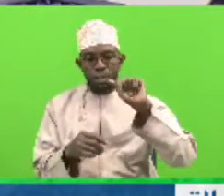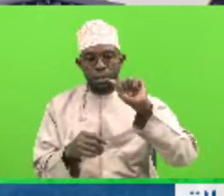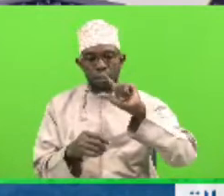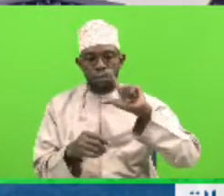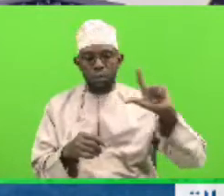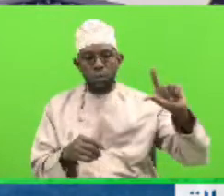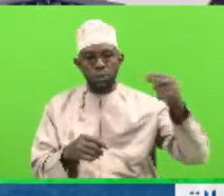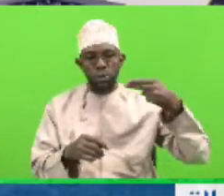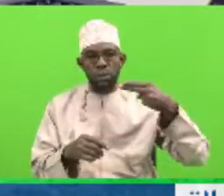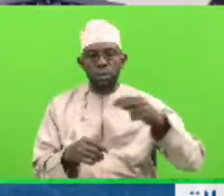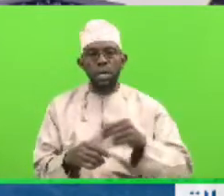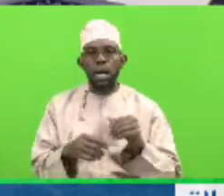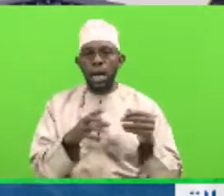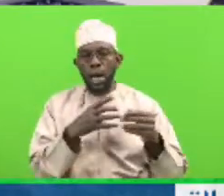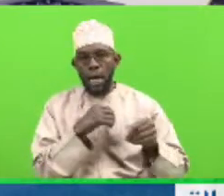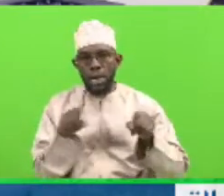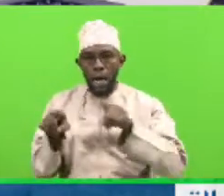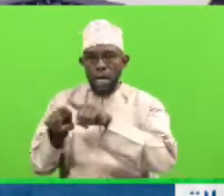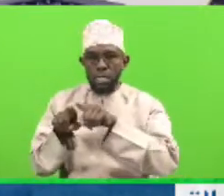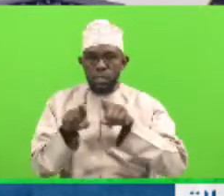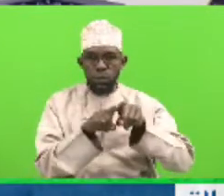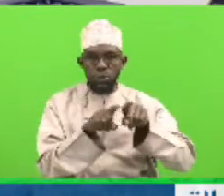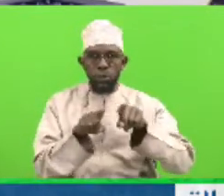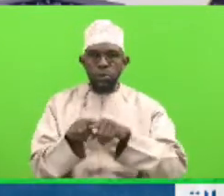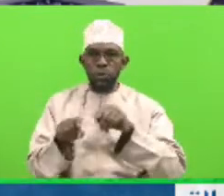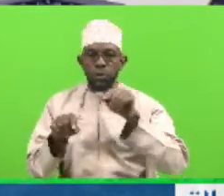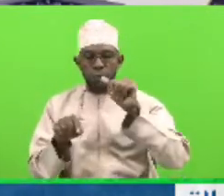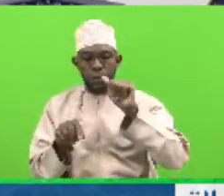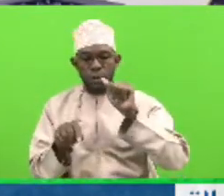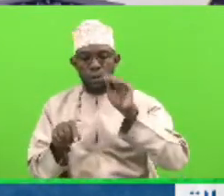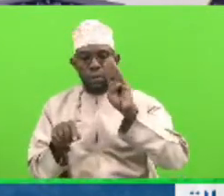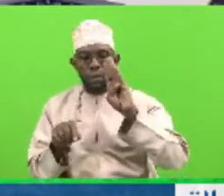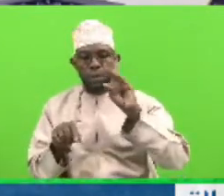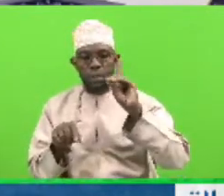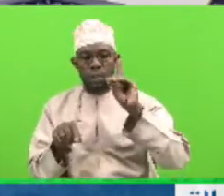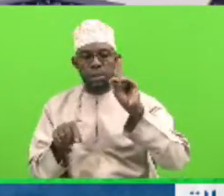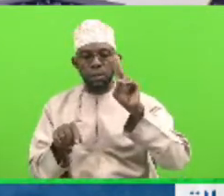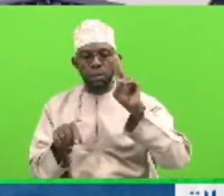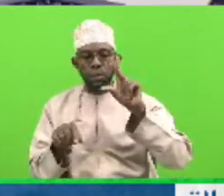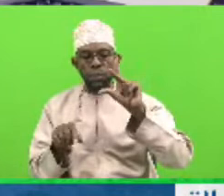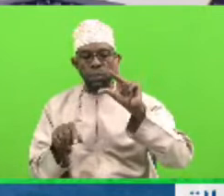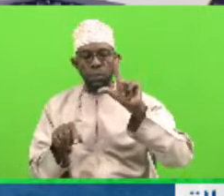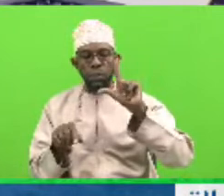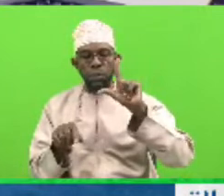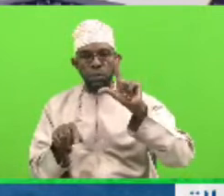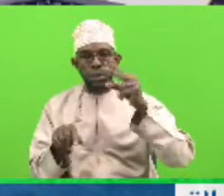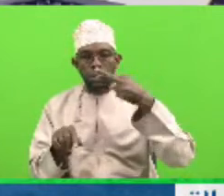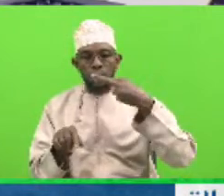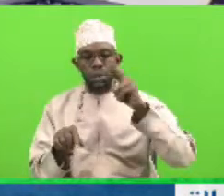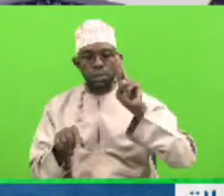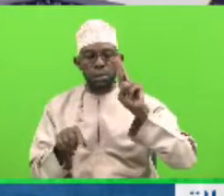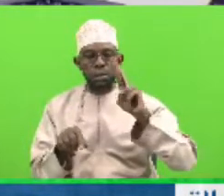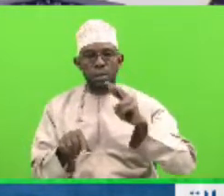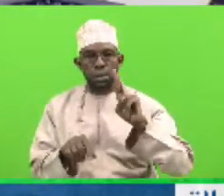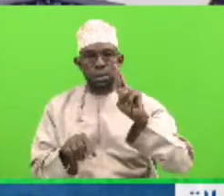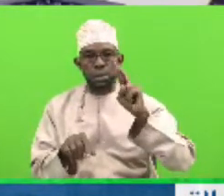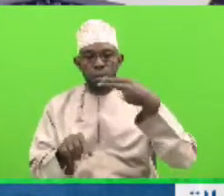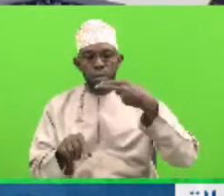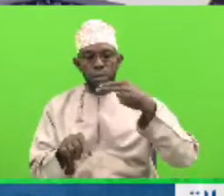Rahman. And the hadith goes on. So the Prophet of Allah subhanahu wa